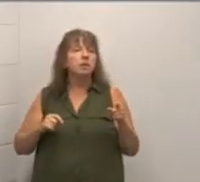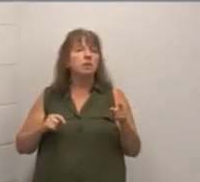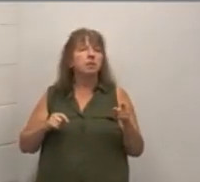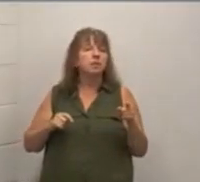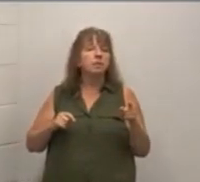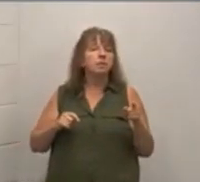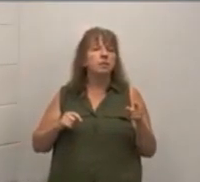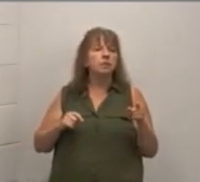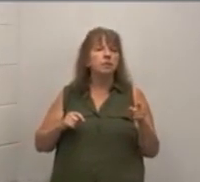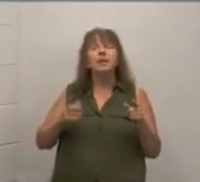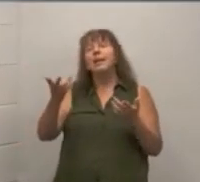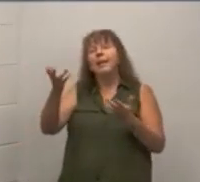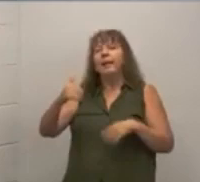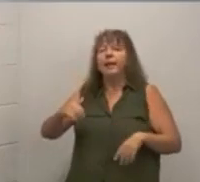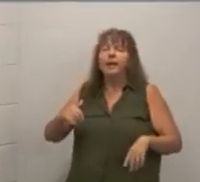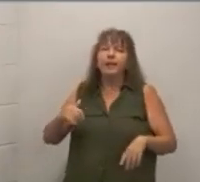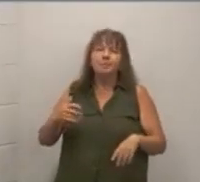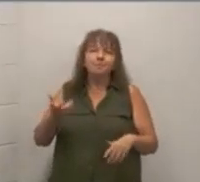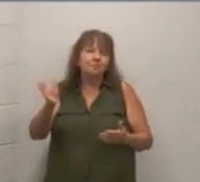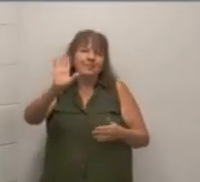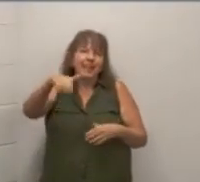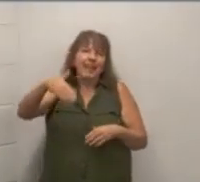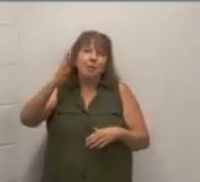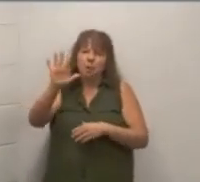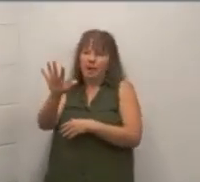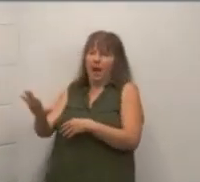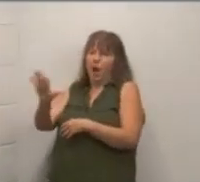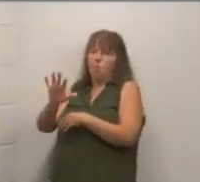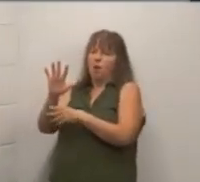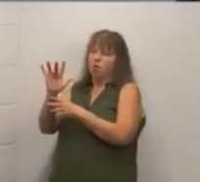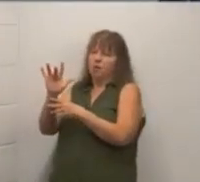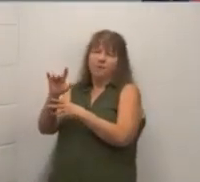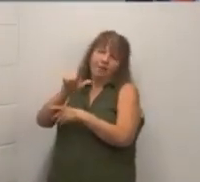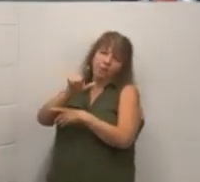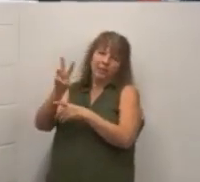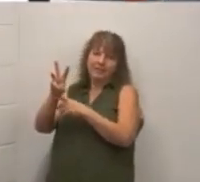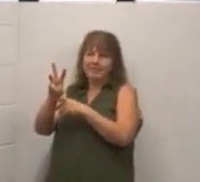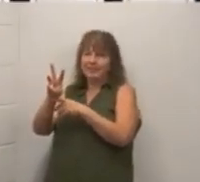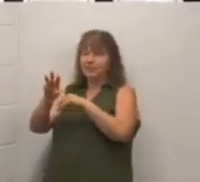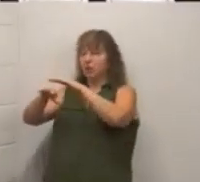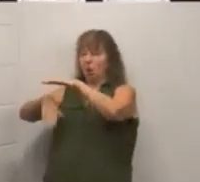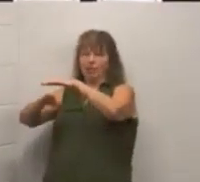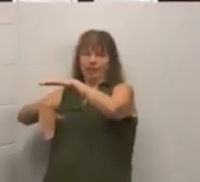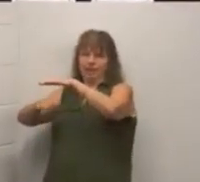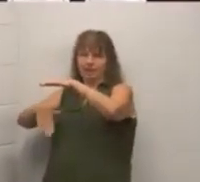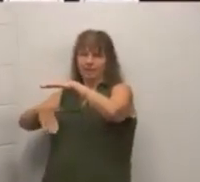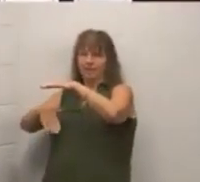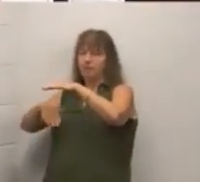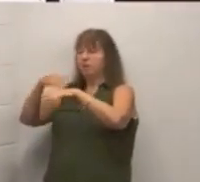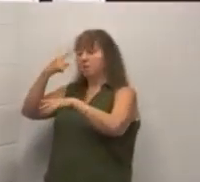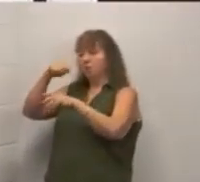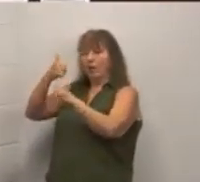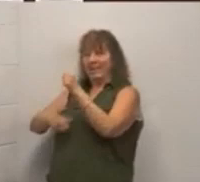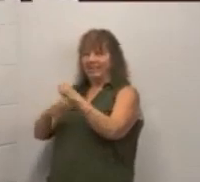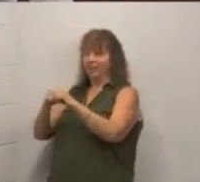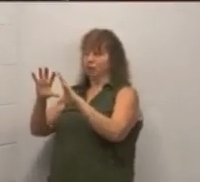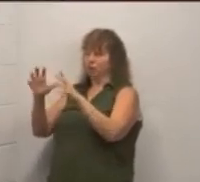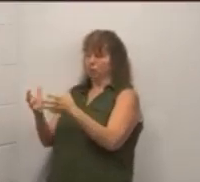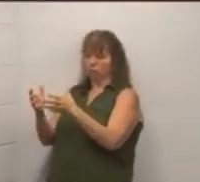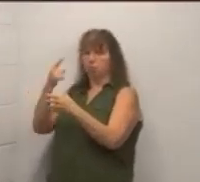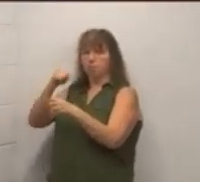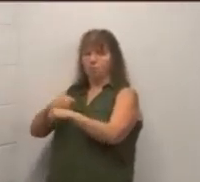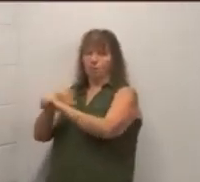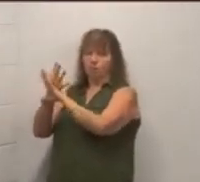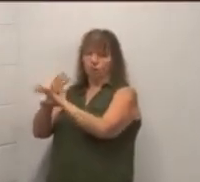using the same. Yeah. So it will be right around 25, 26 or less, right in those that area.